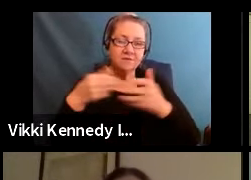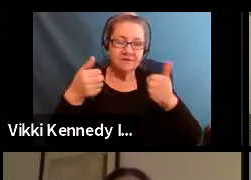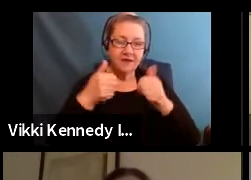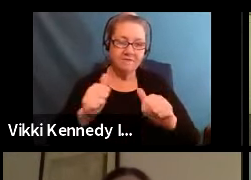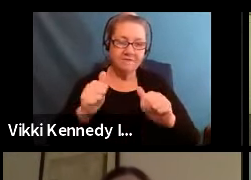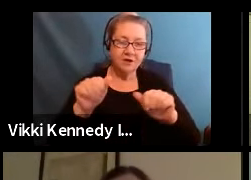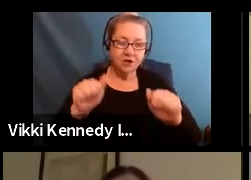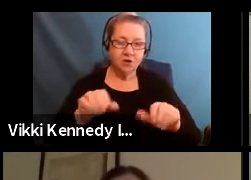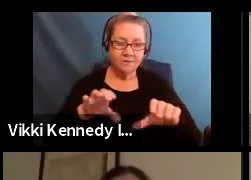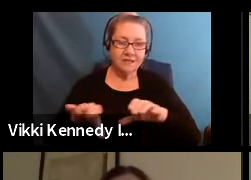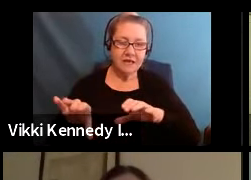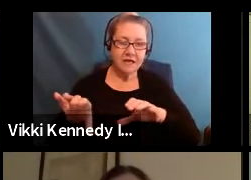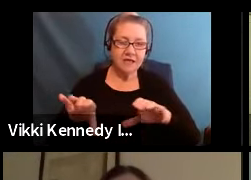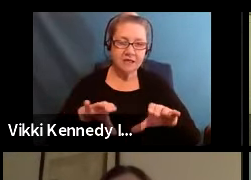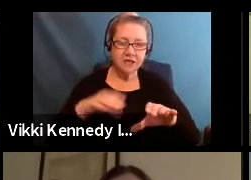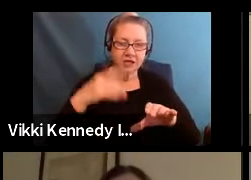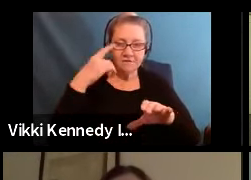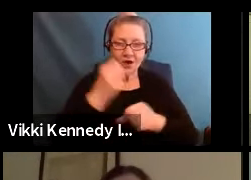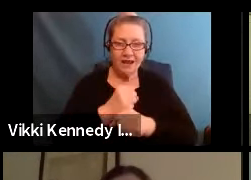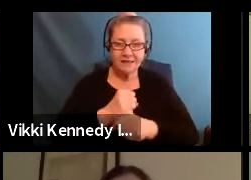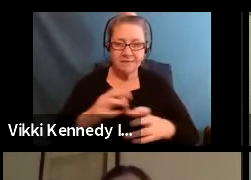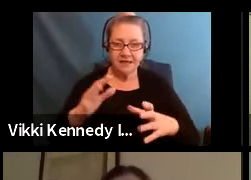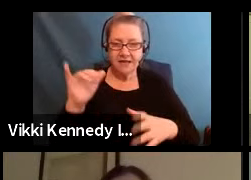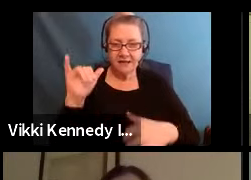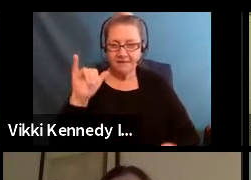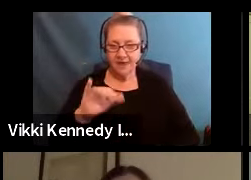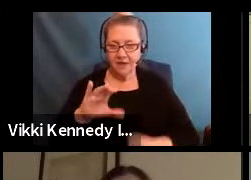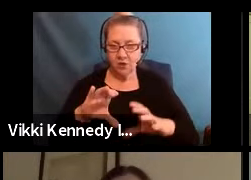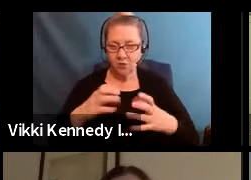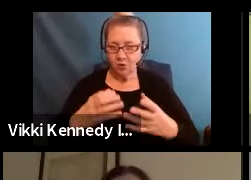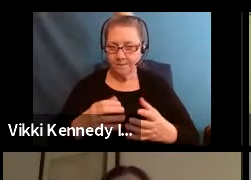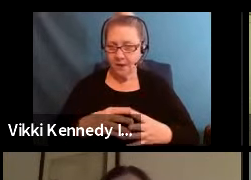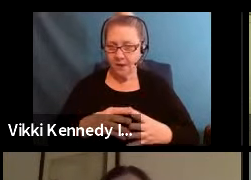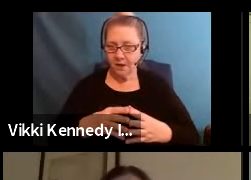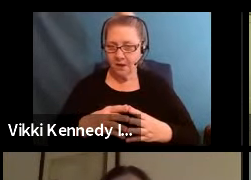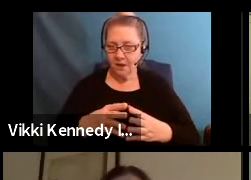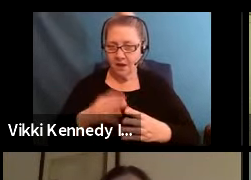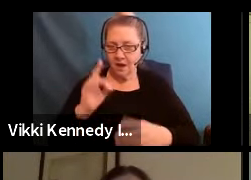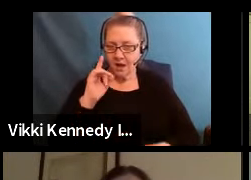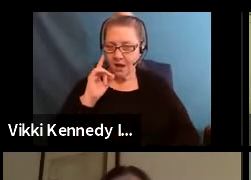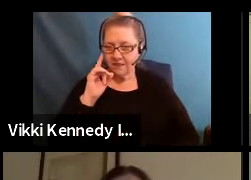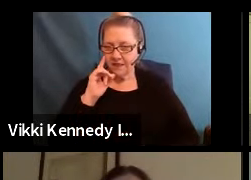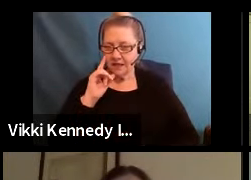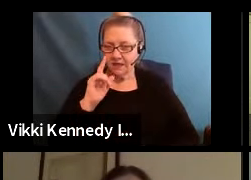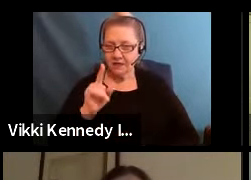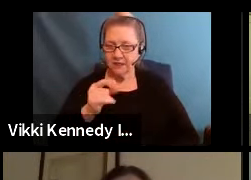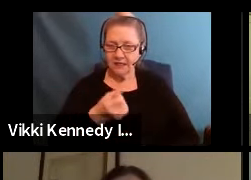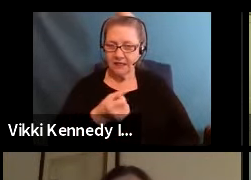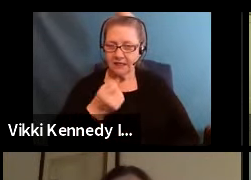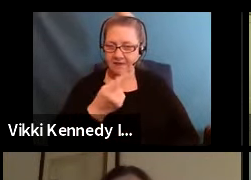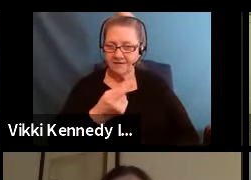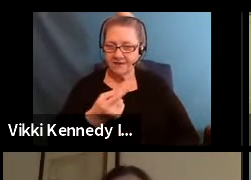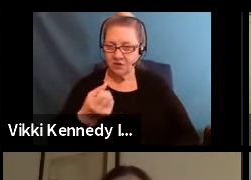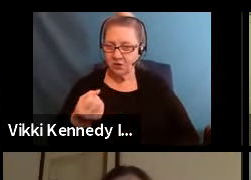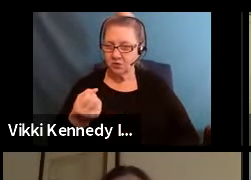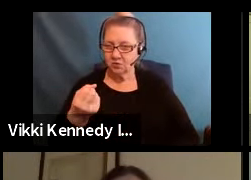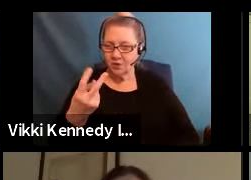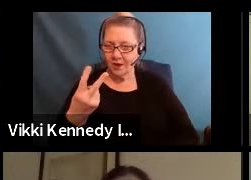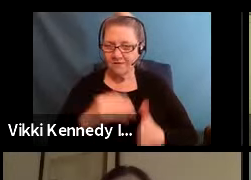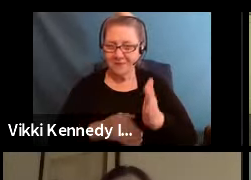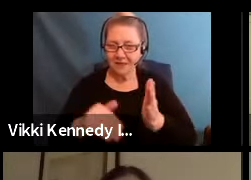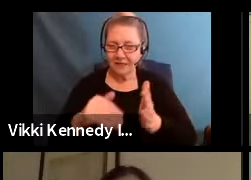done to expand that group into the, I think we're talking, 11, 12 million for that group now.